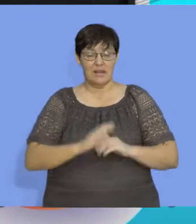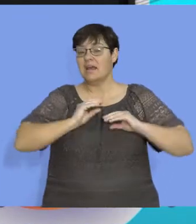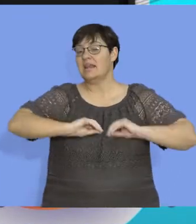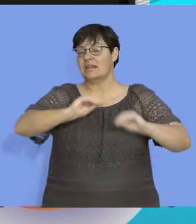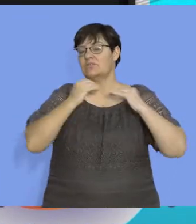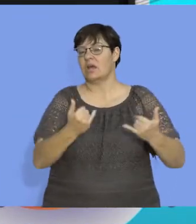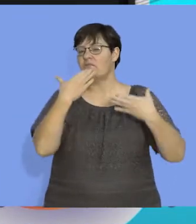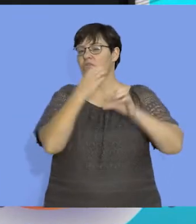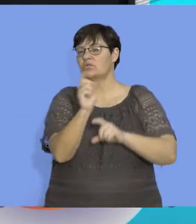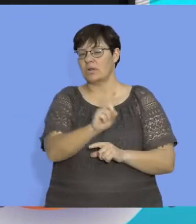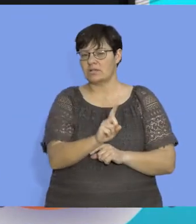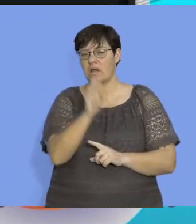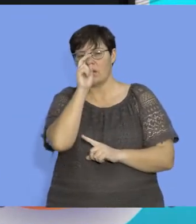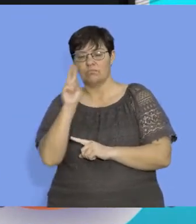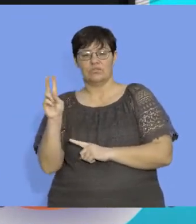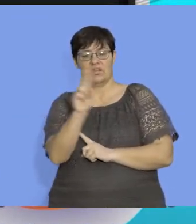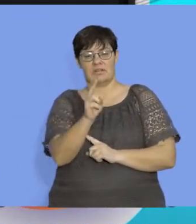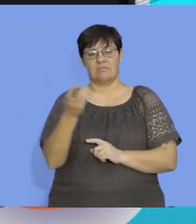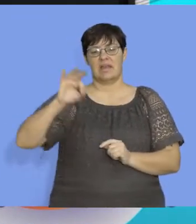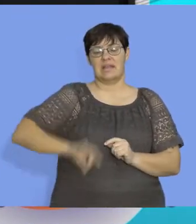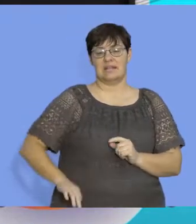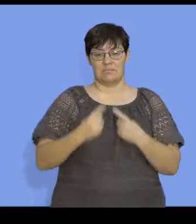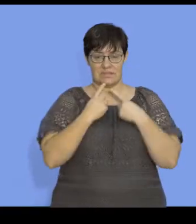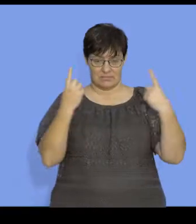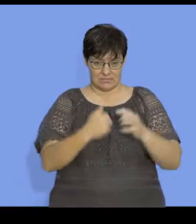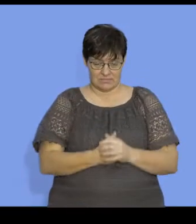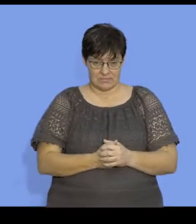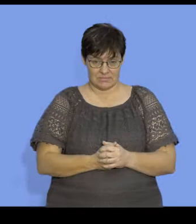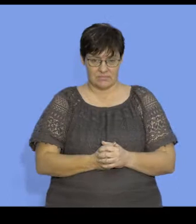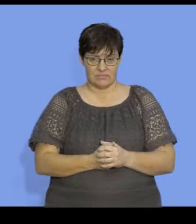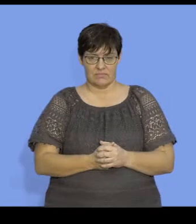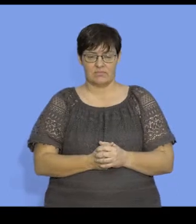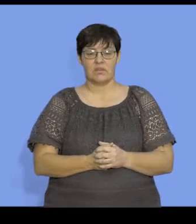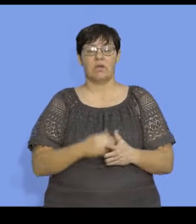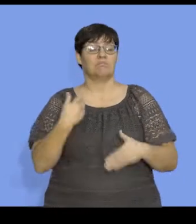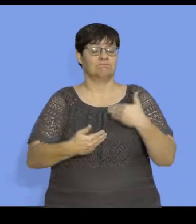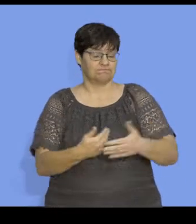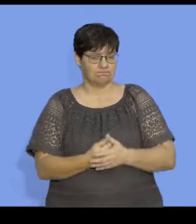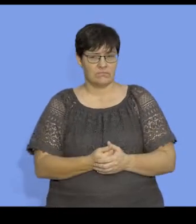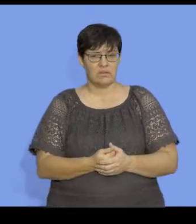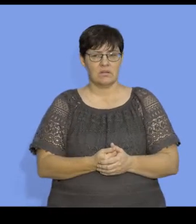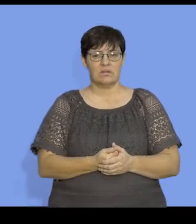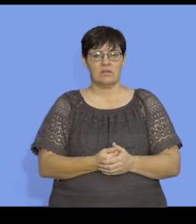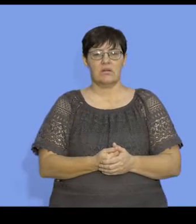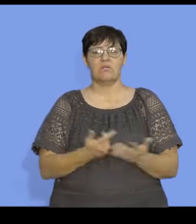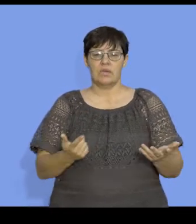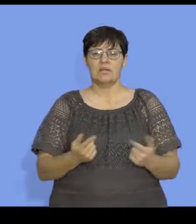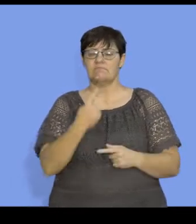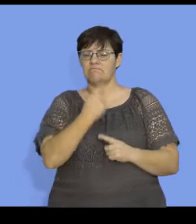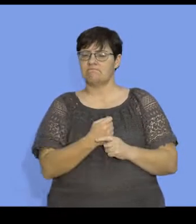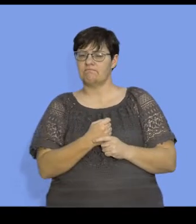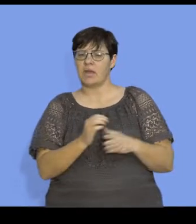the projected income statement. Right, so if we move on and we ask ourselves, what are the guidelines? What do